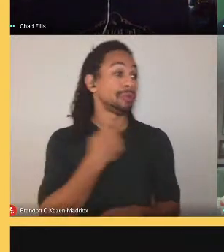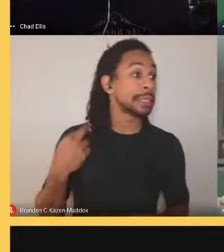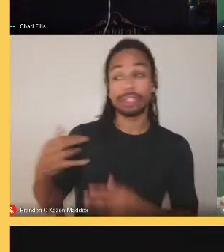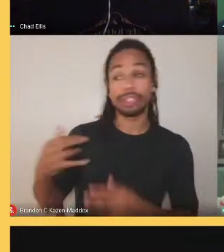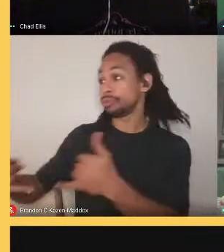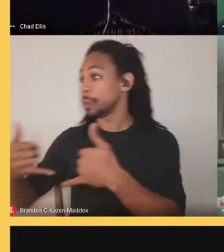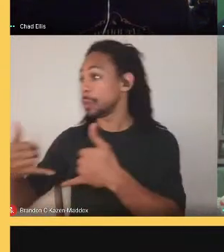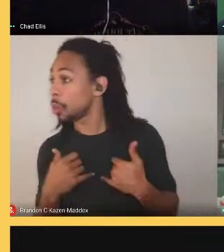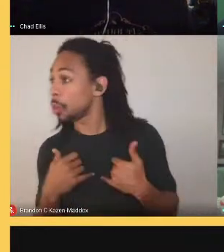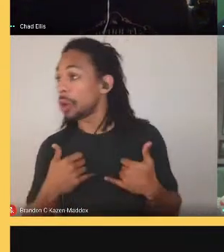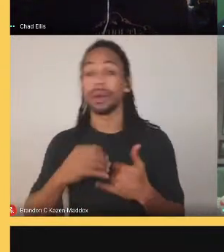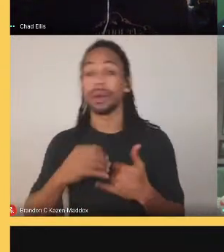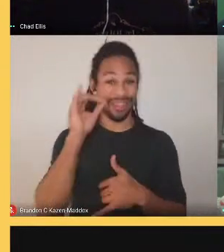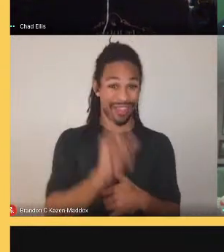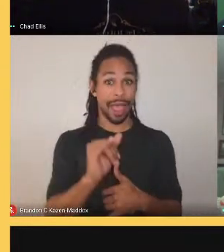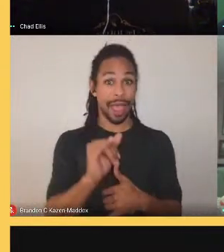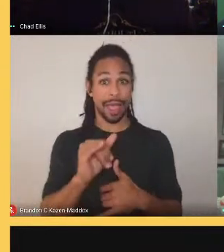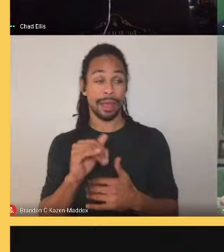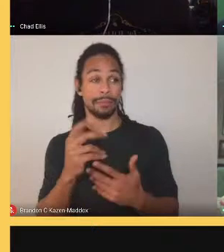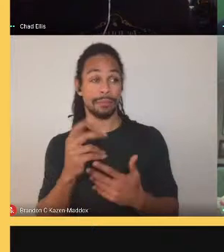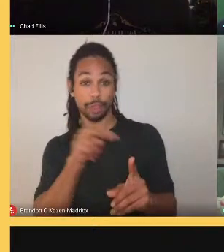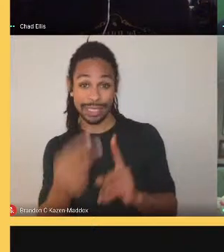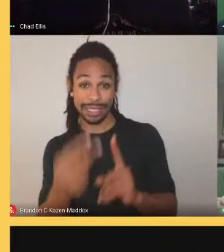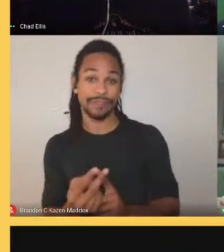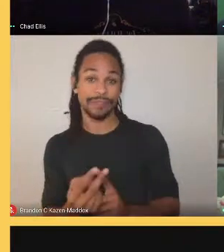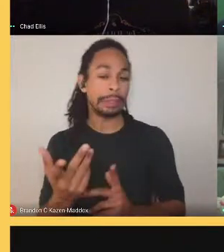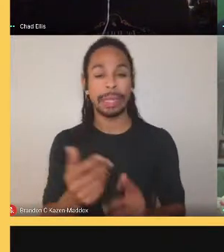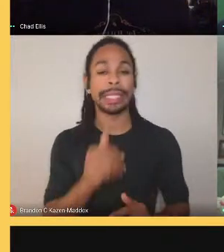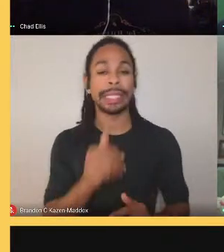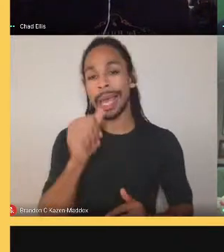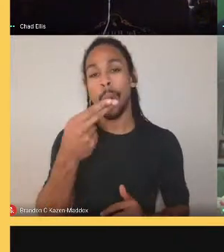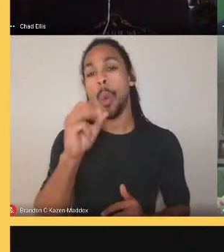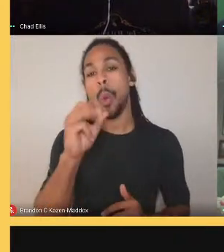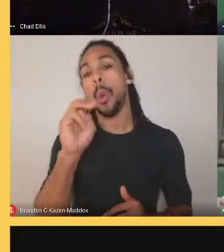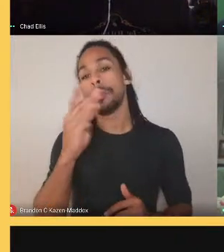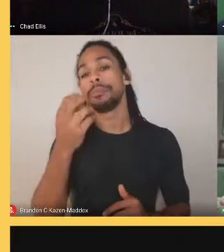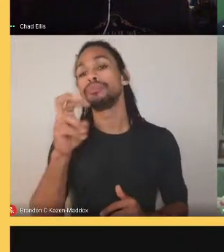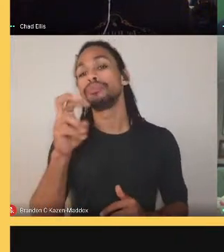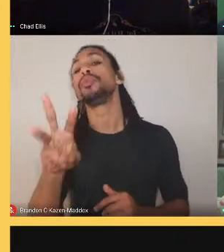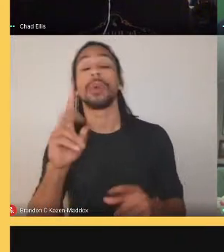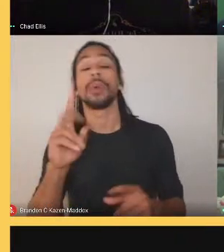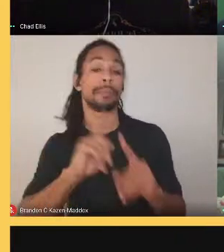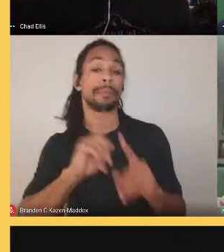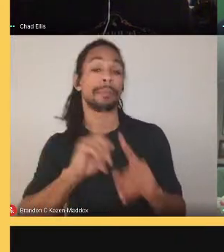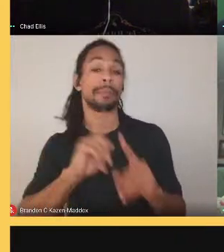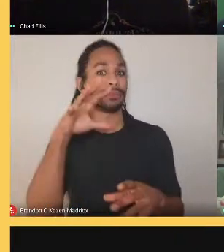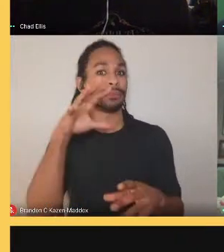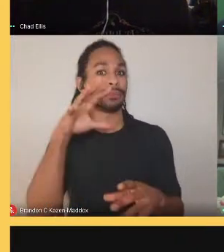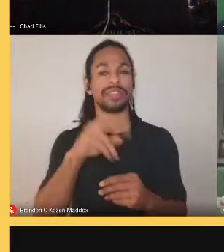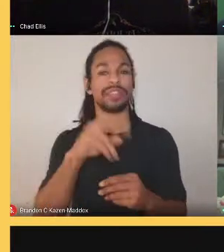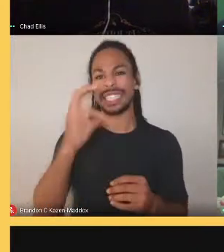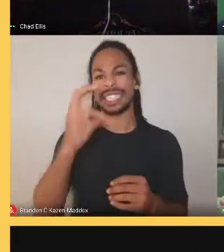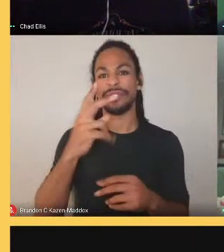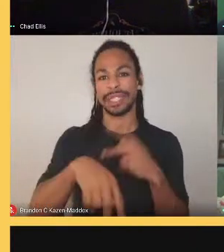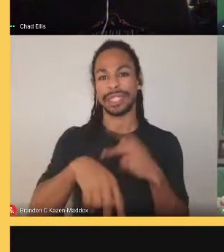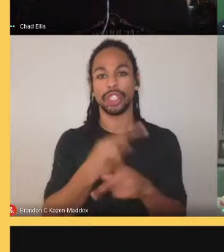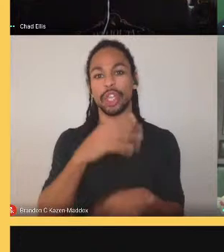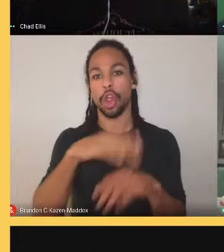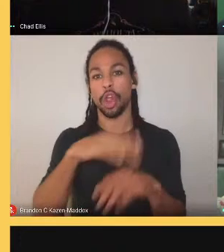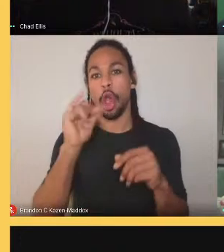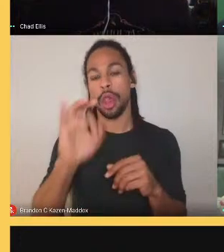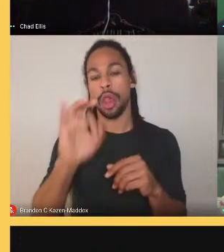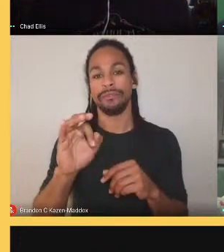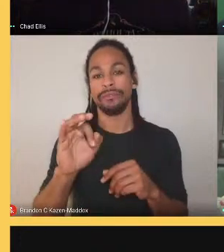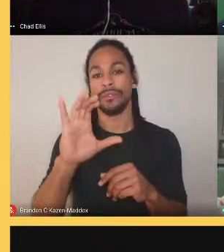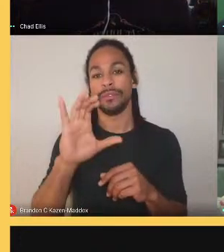it's not a homebrew, but it's actually a part of 7th edition Call of Cthulhu that they introduced that I absolutely adore. And it's kind of like what Sage was saying,